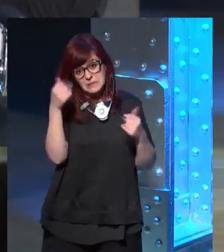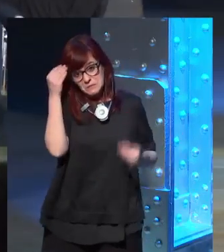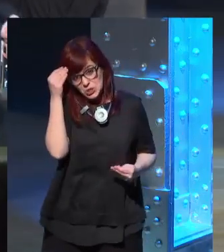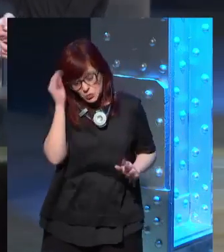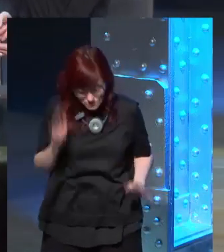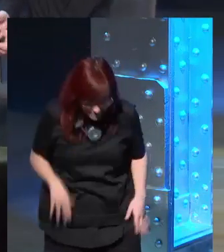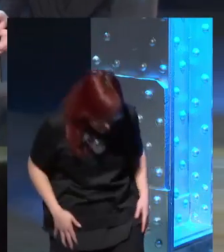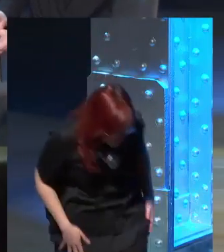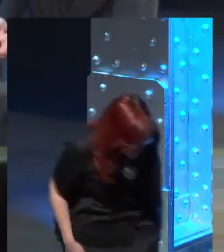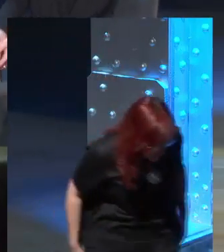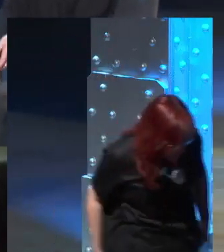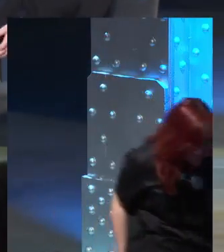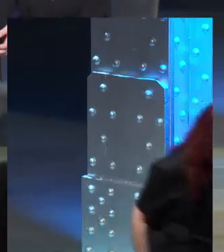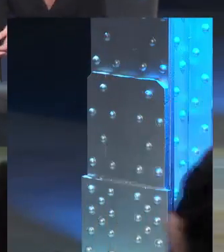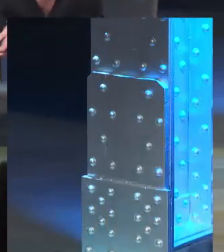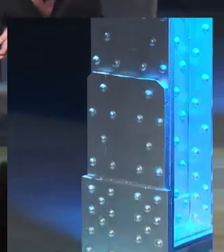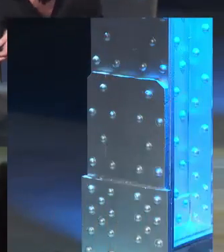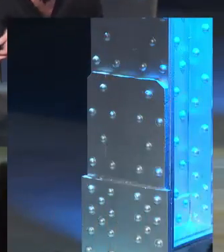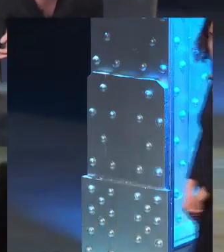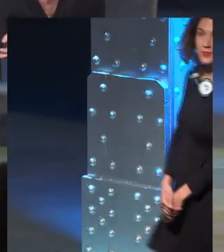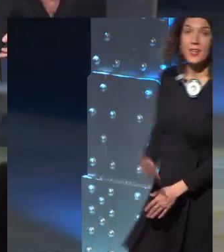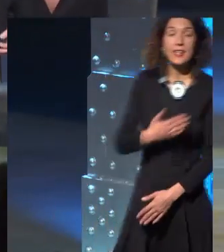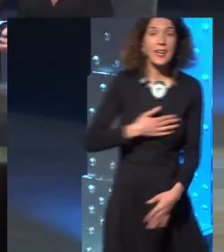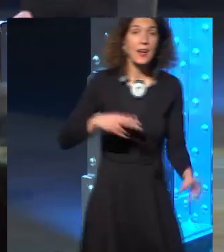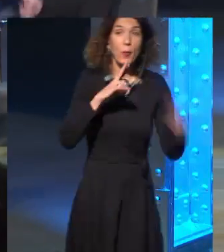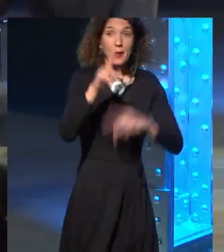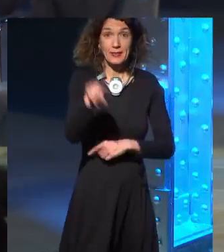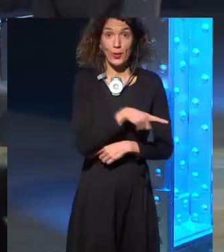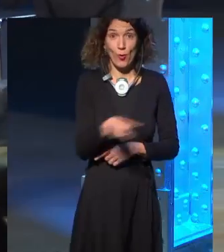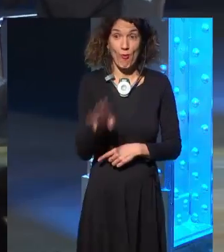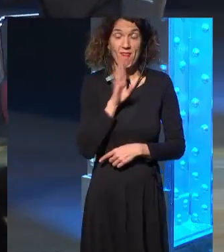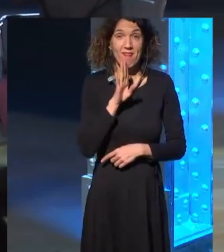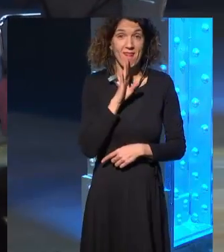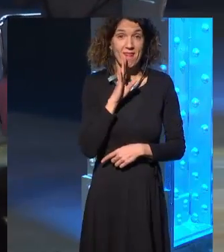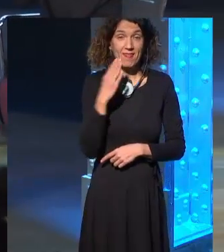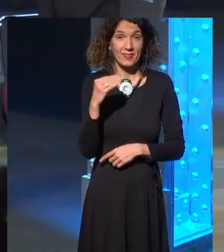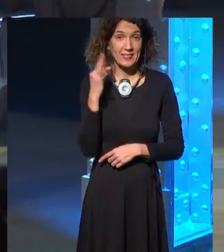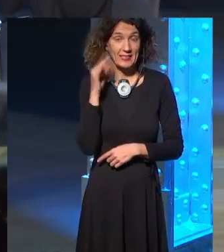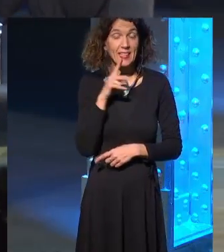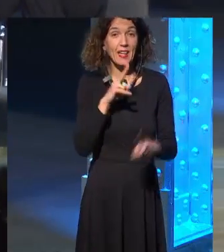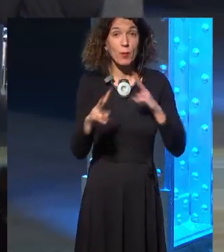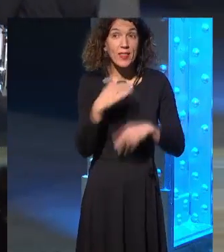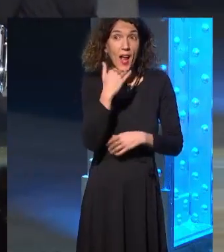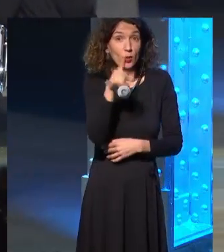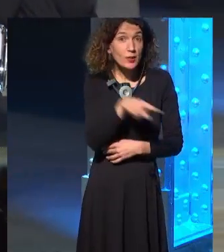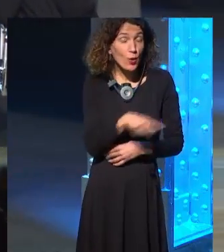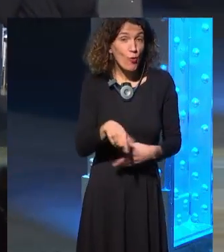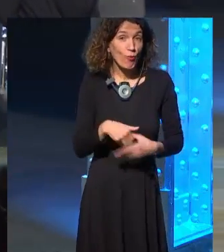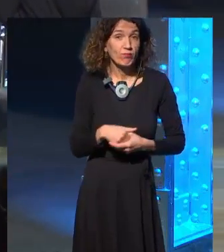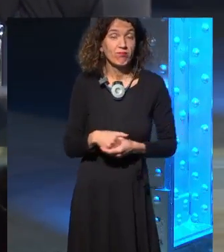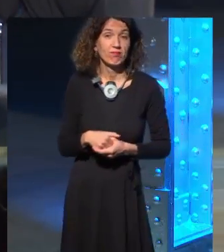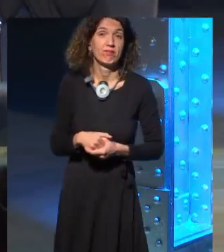Ragnhild, lo dejamos a los filósofos. Should we leave it to philosophers, or do you want to give an answer? Should we leave this to philosophers, or do you have any answer for